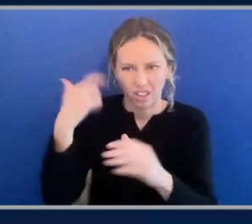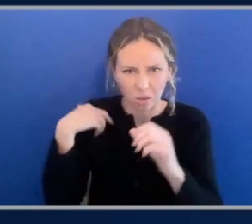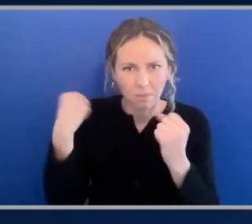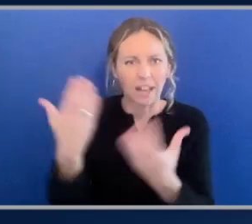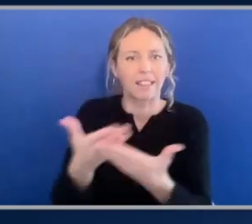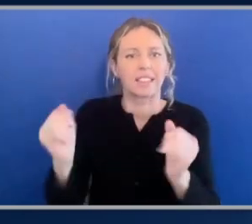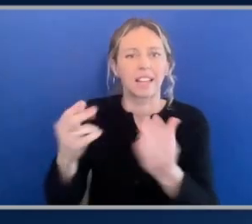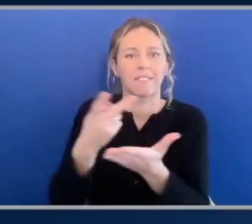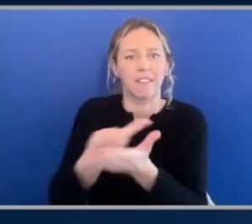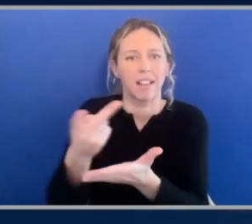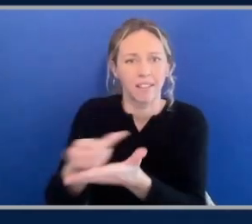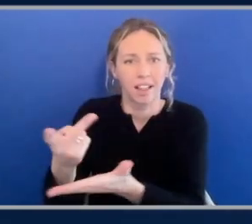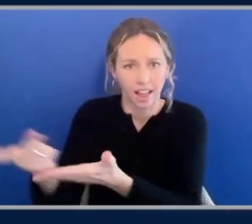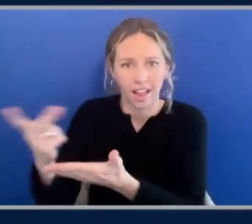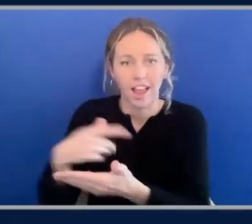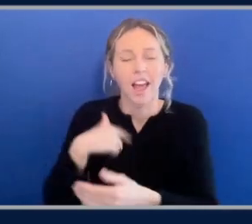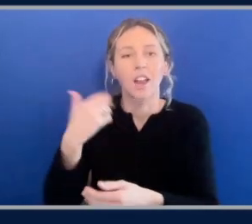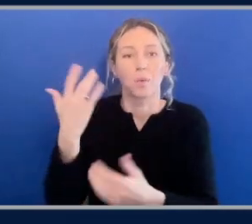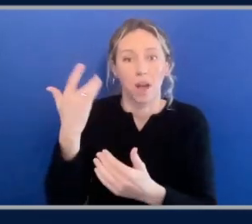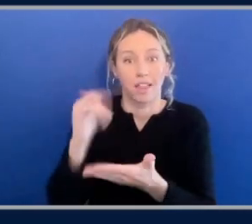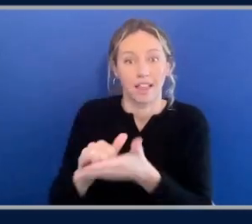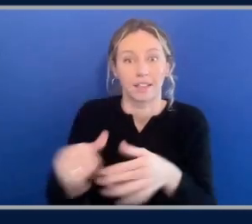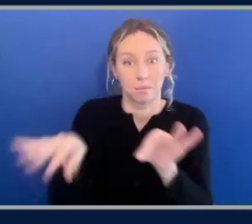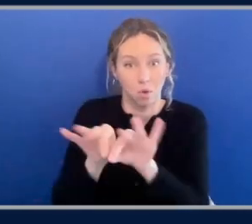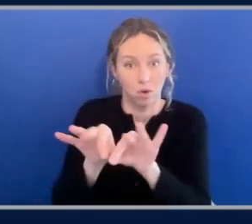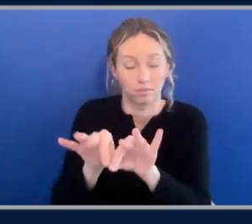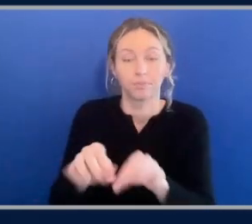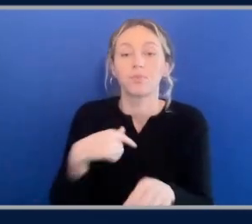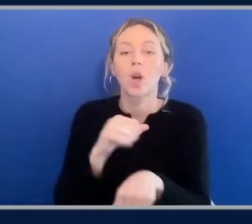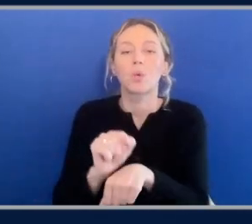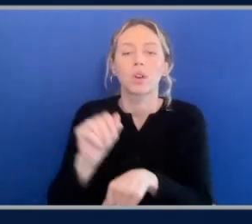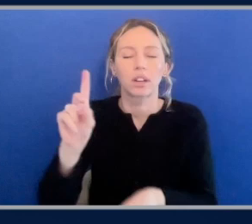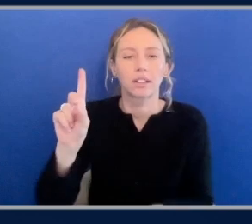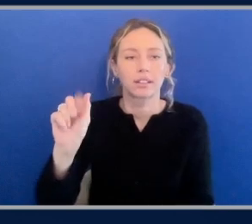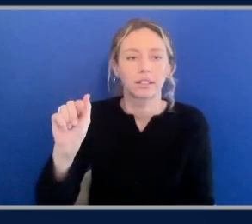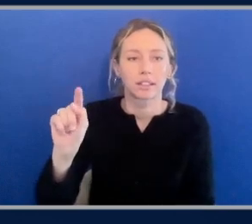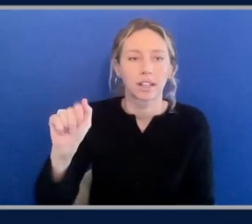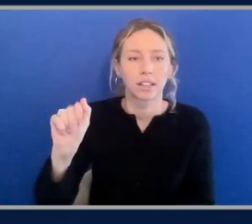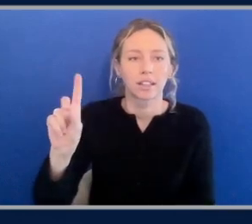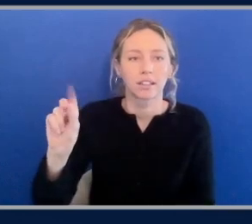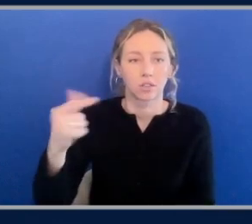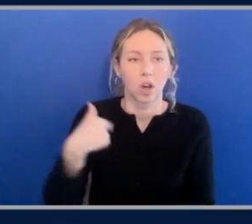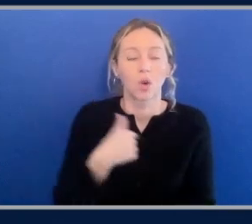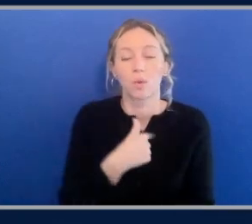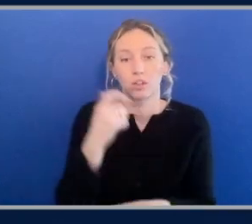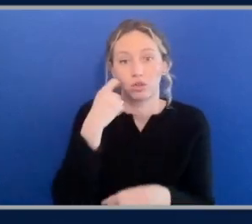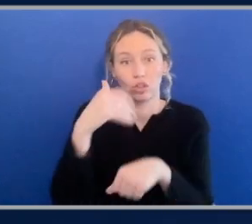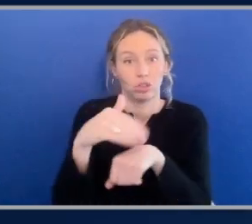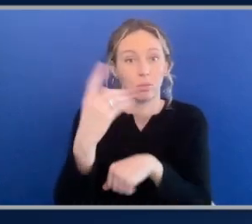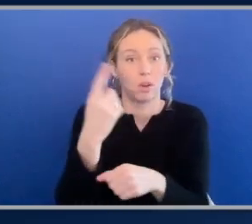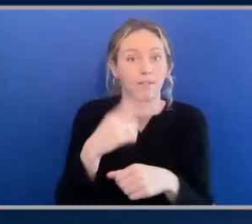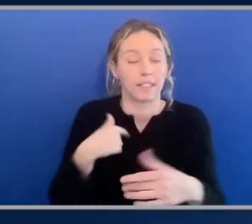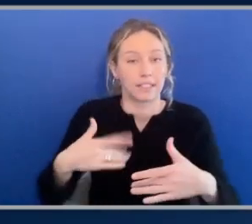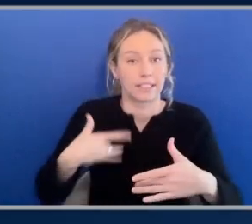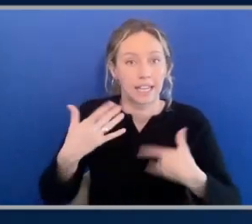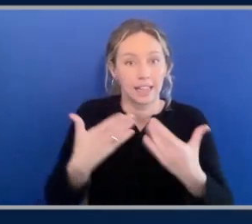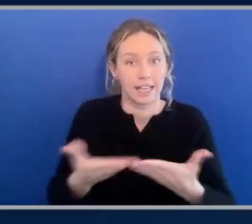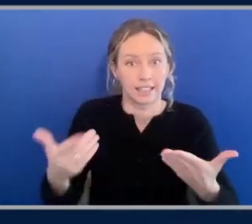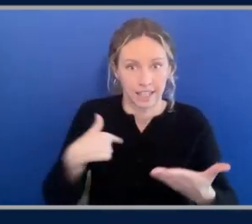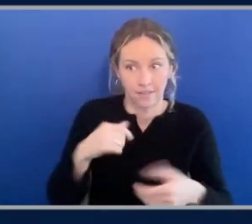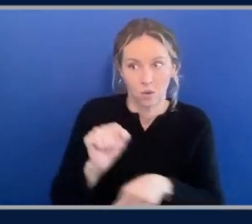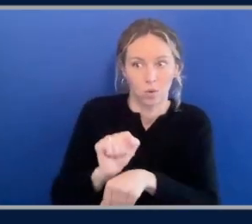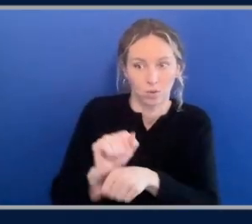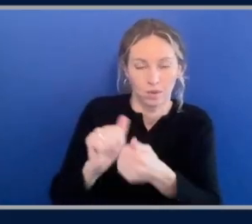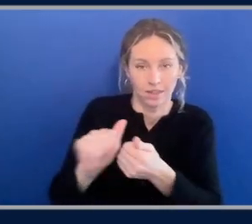gracefully. And why that's important. So I work at Datadog. We just got done shipping one of the most exciting things that I've worked on in a long time, and that is our brand